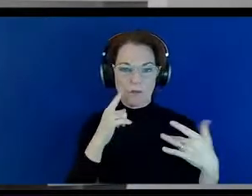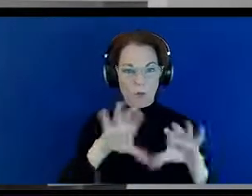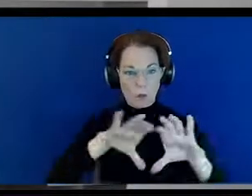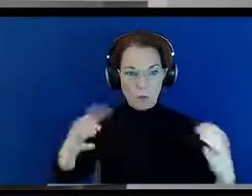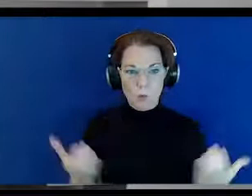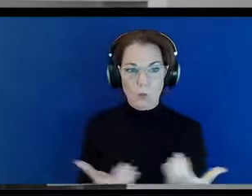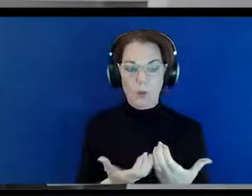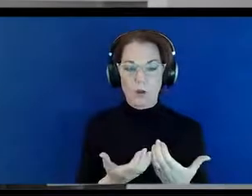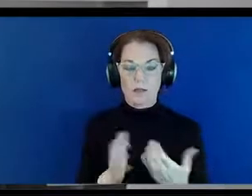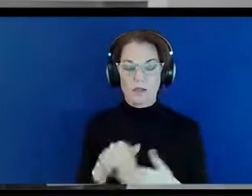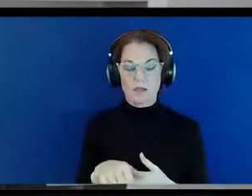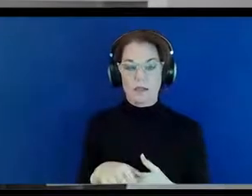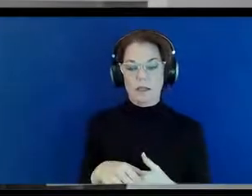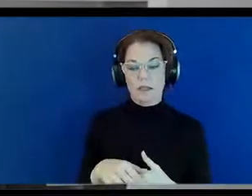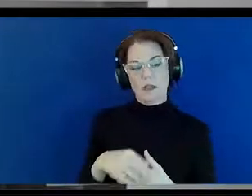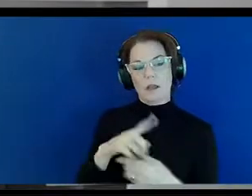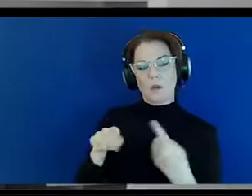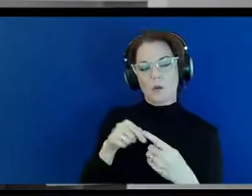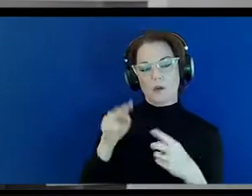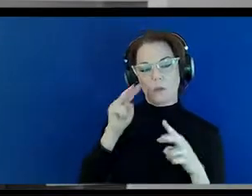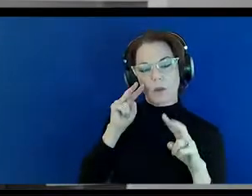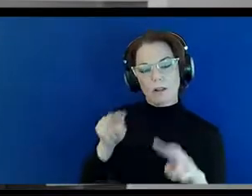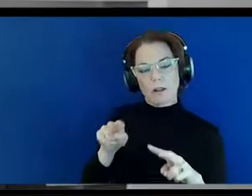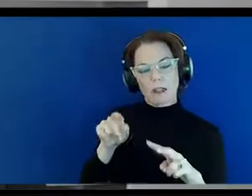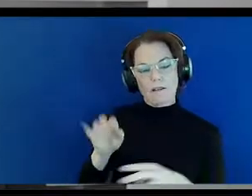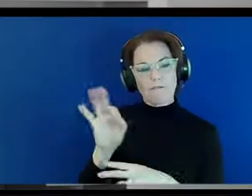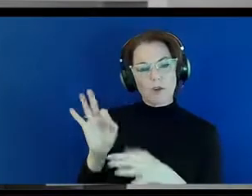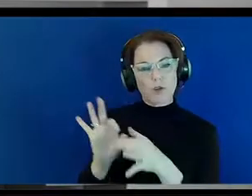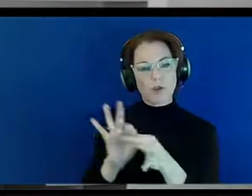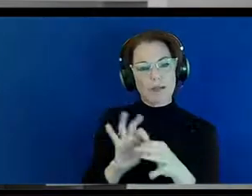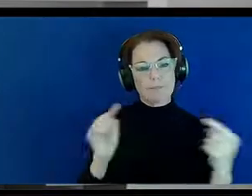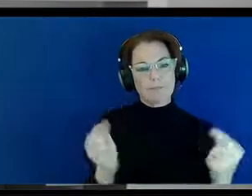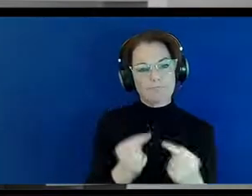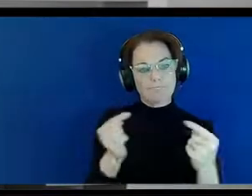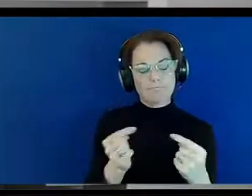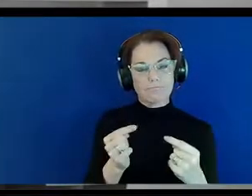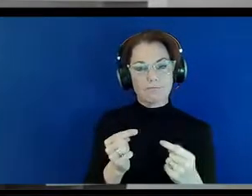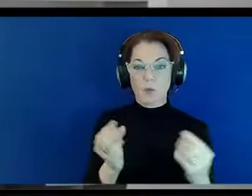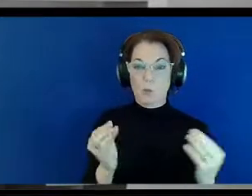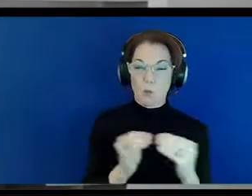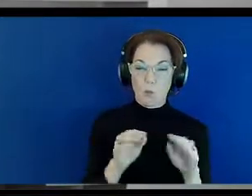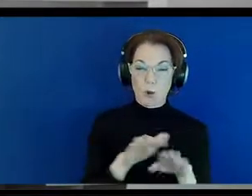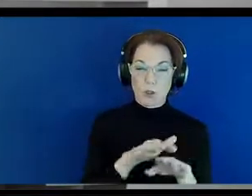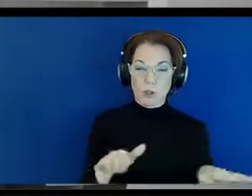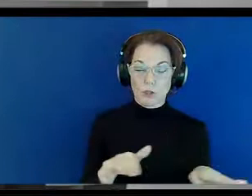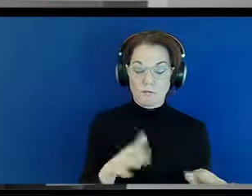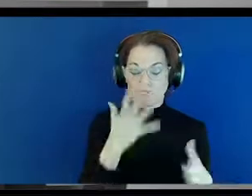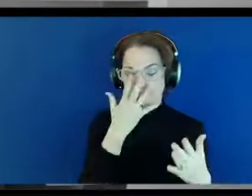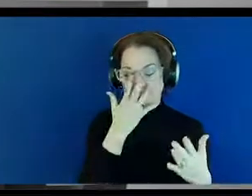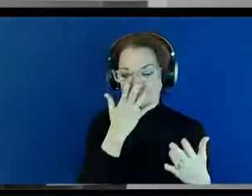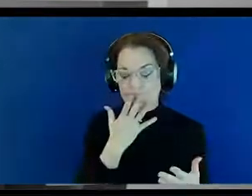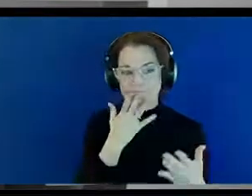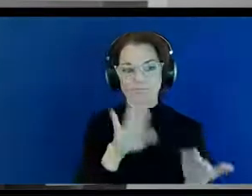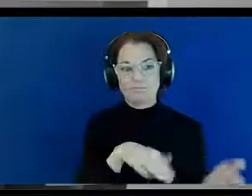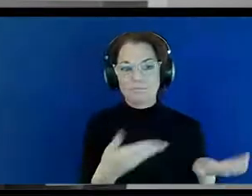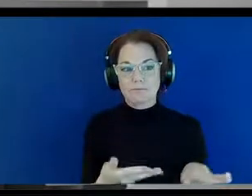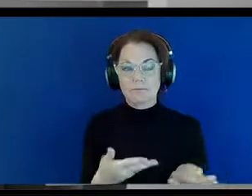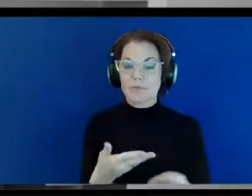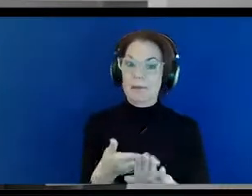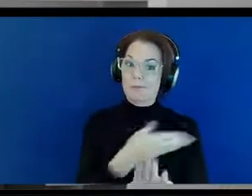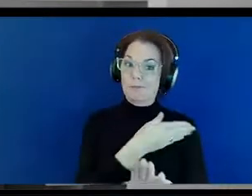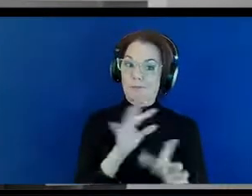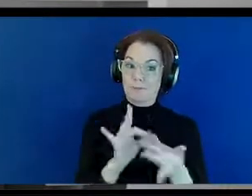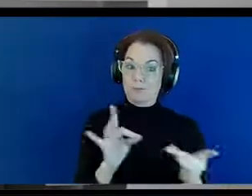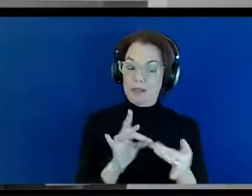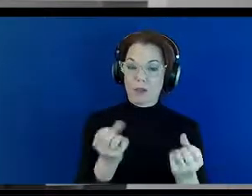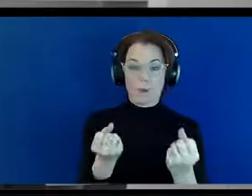at furniture-related accidents across all age groups, more children tragically lose their lives. But as it was mentioned before, far